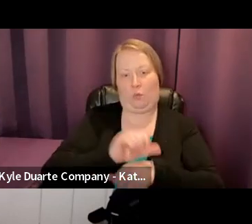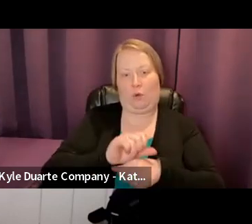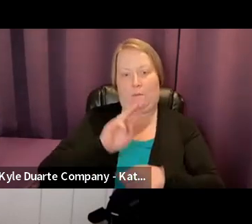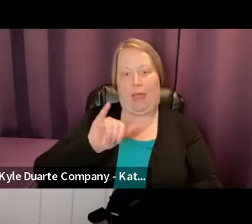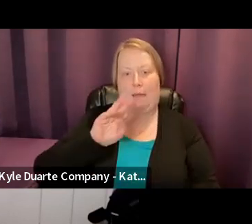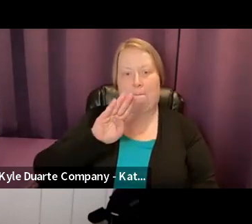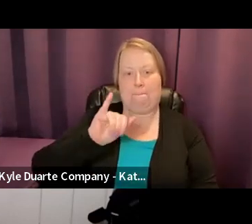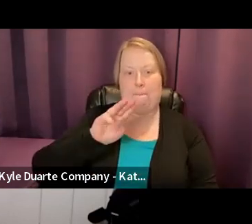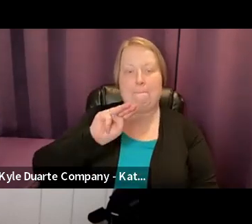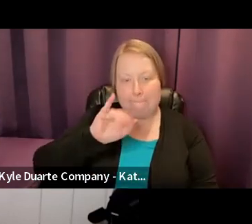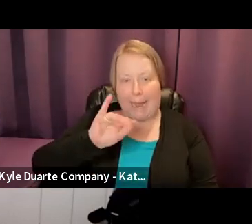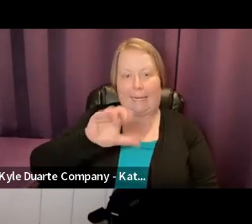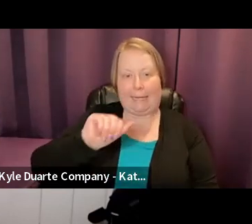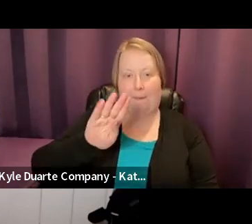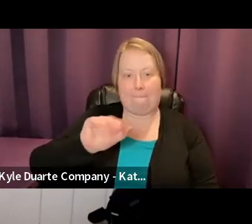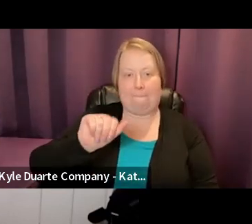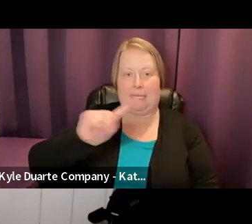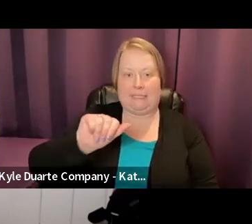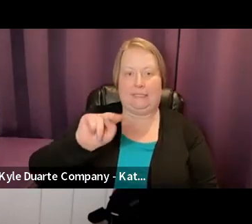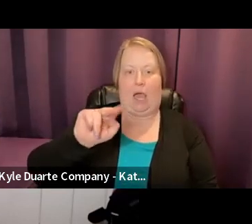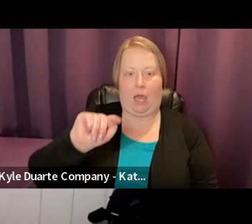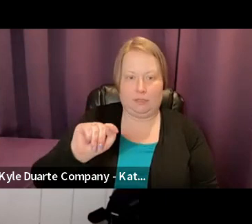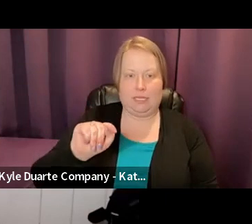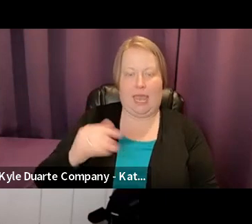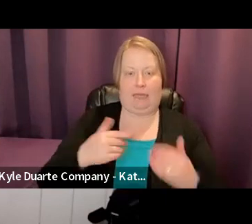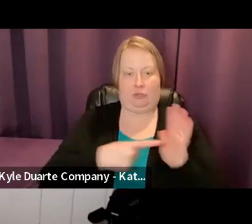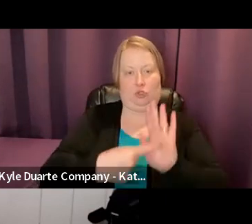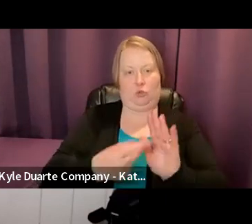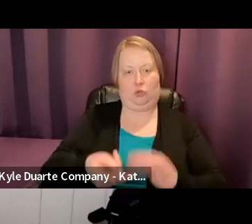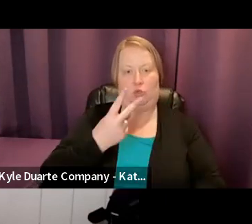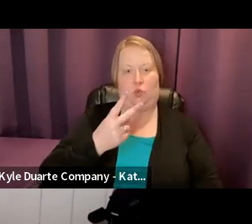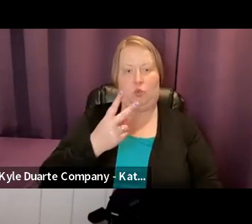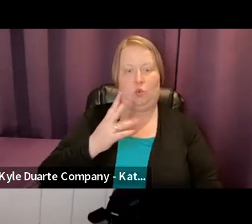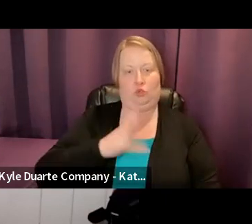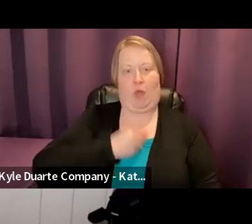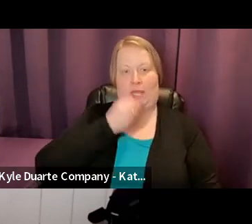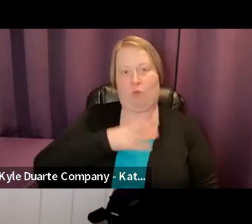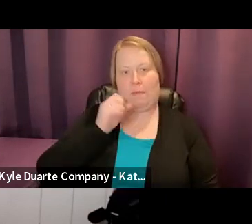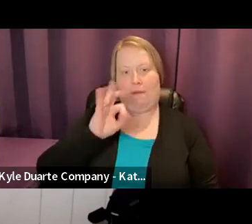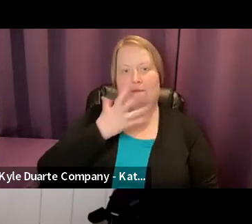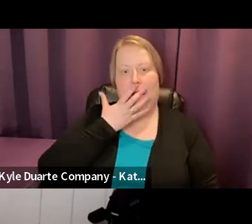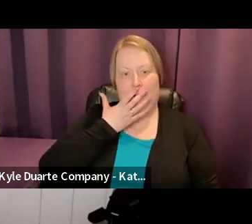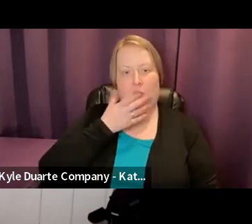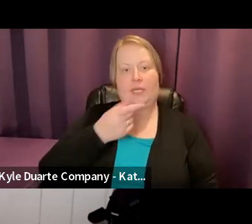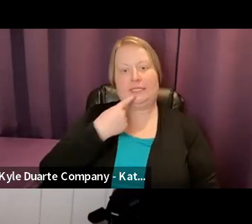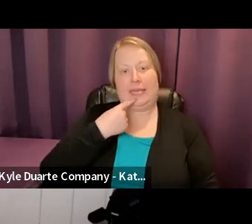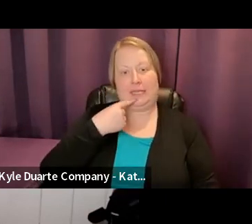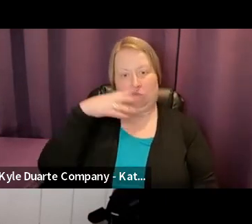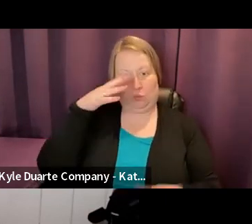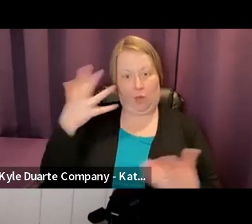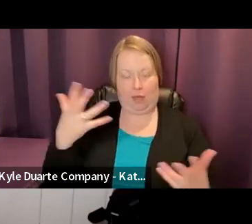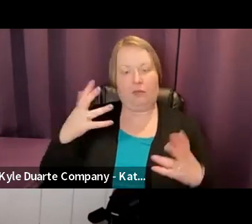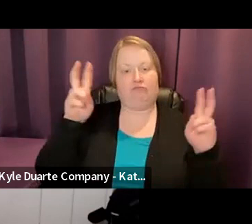And it shows two trans women of color and says, remember trans power, fight for trans lives.